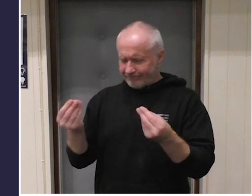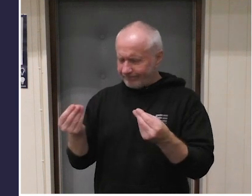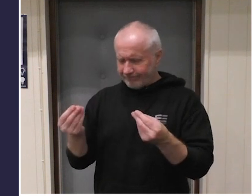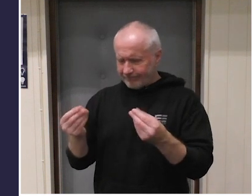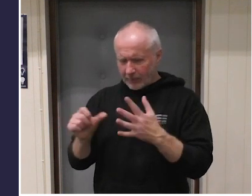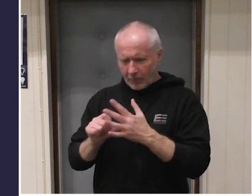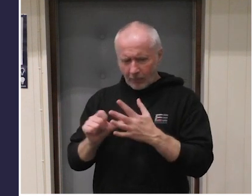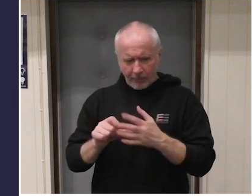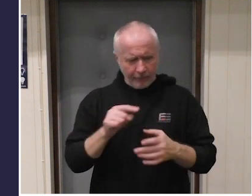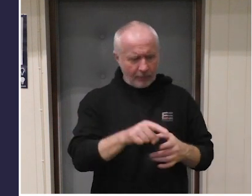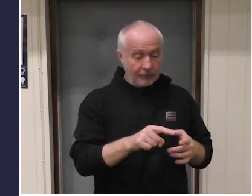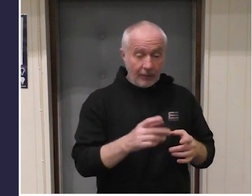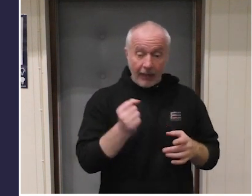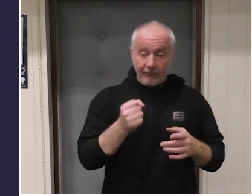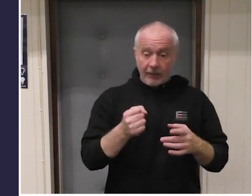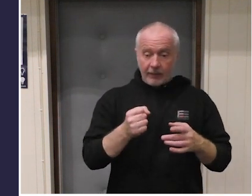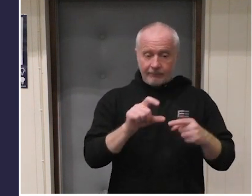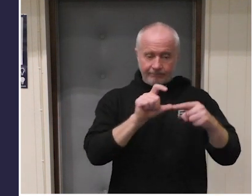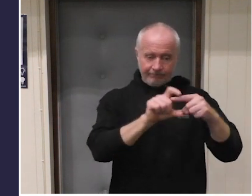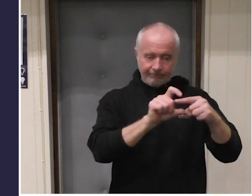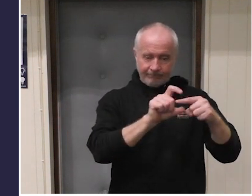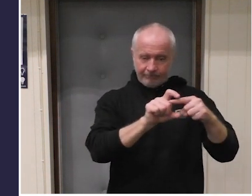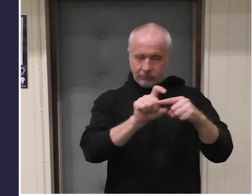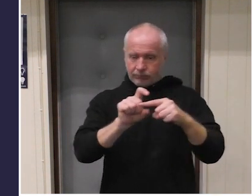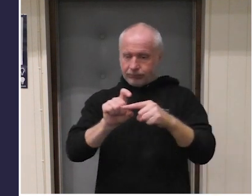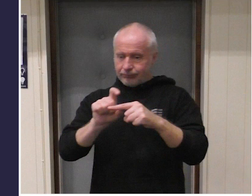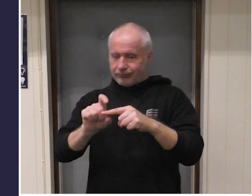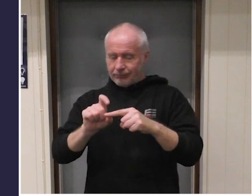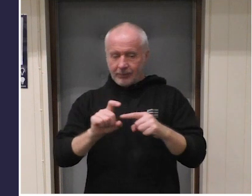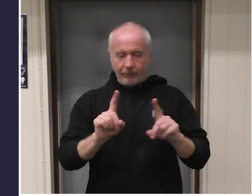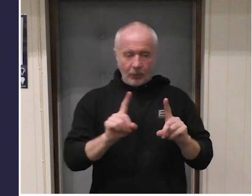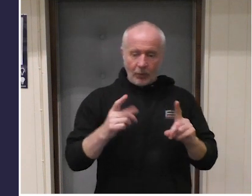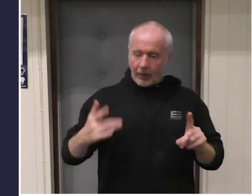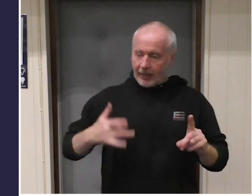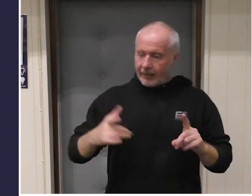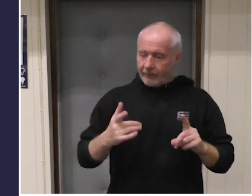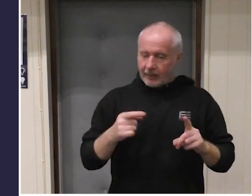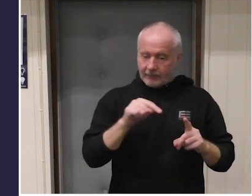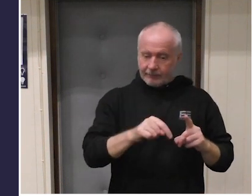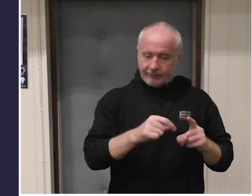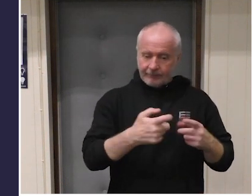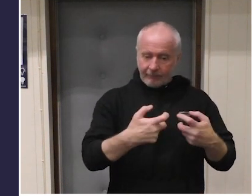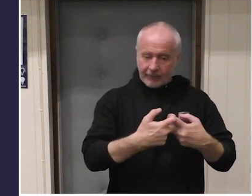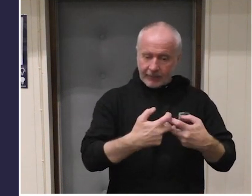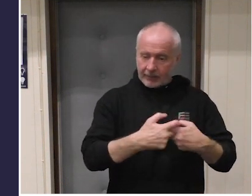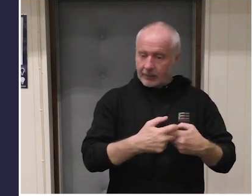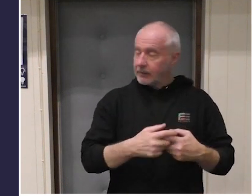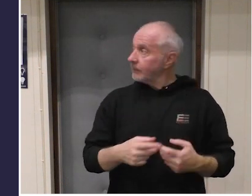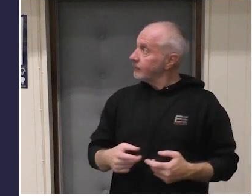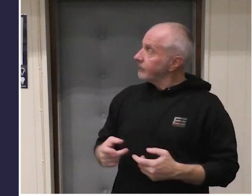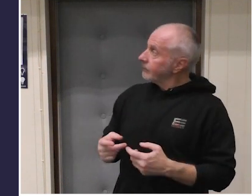Is there an equation of life that can explain something? Does it look a bit like this,